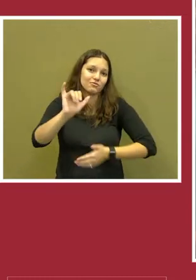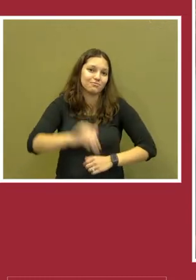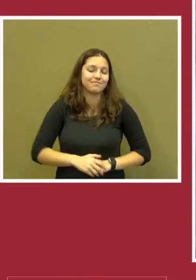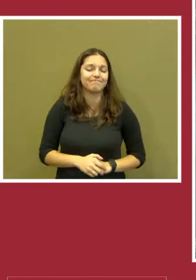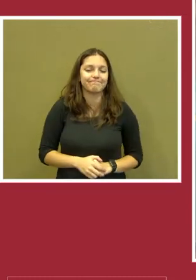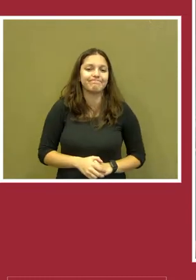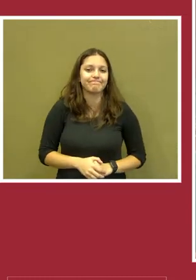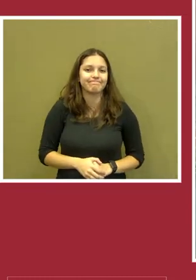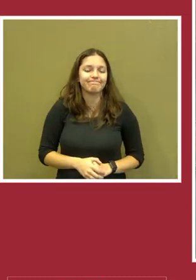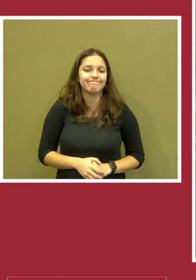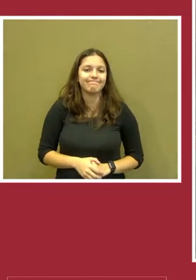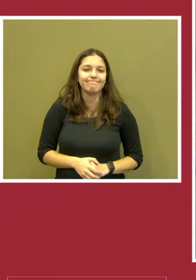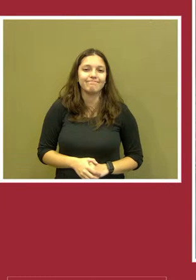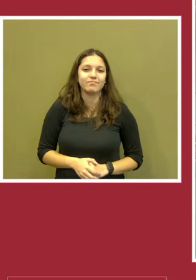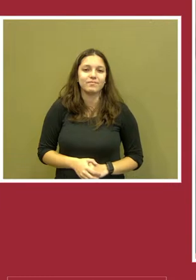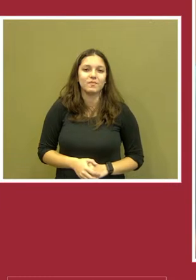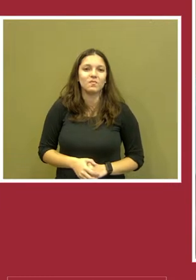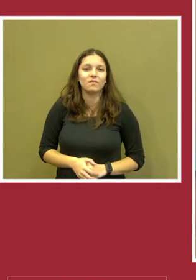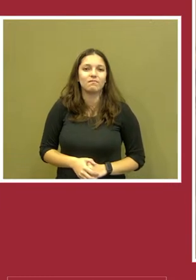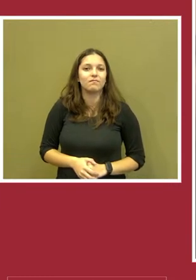But yeah.